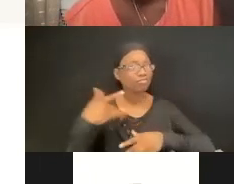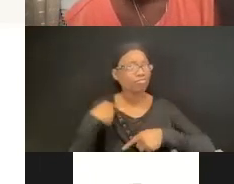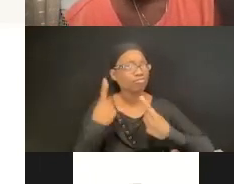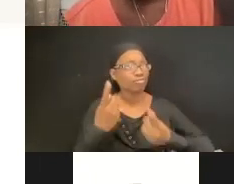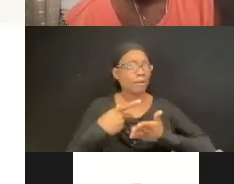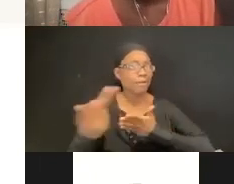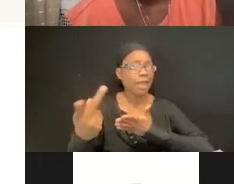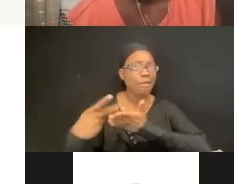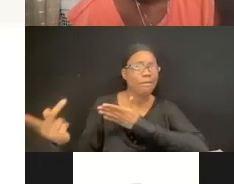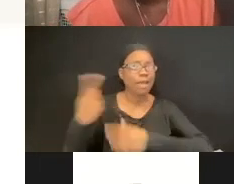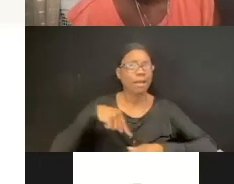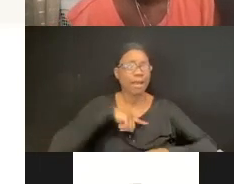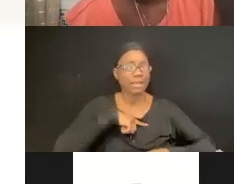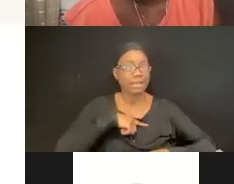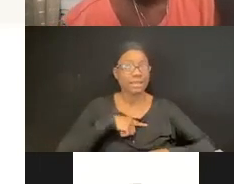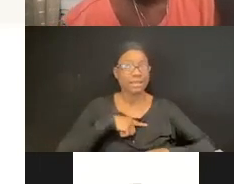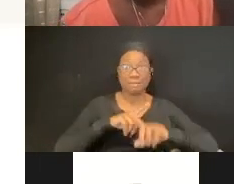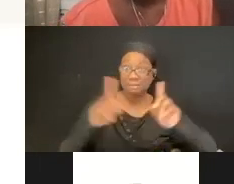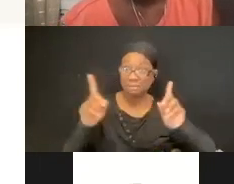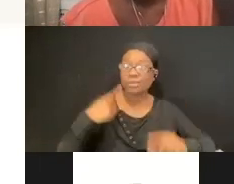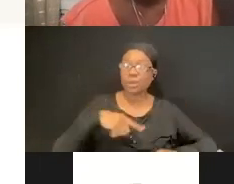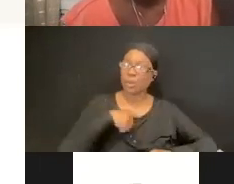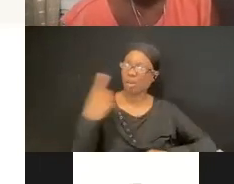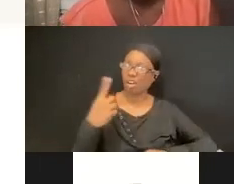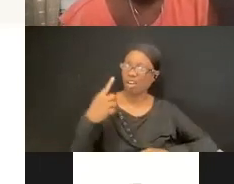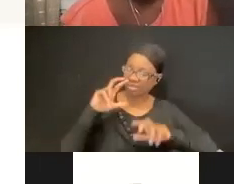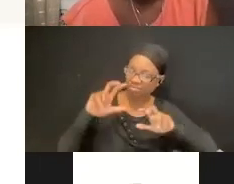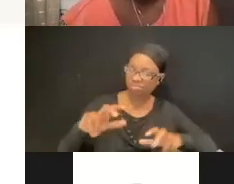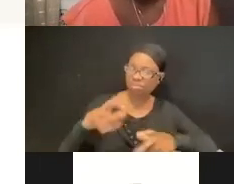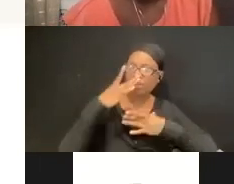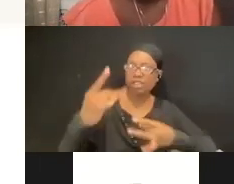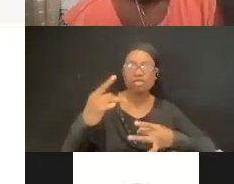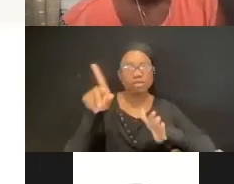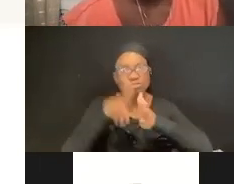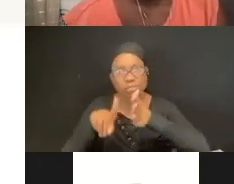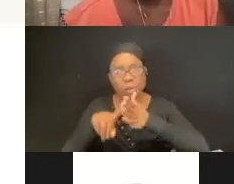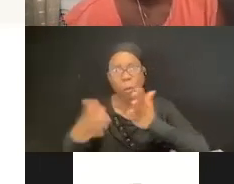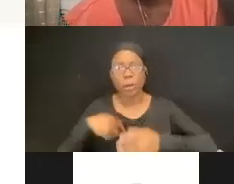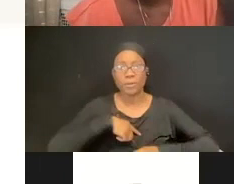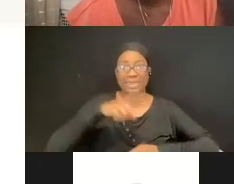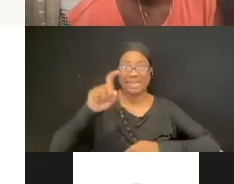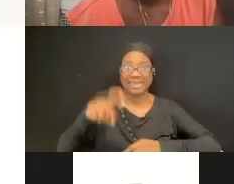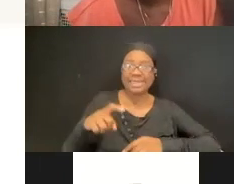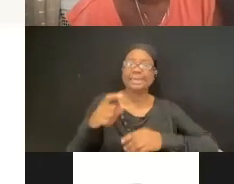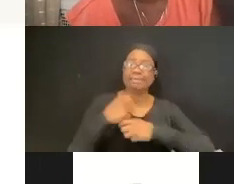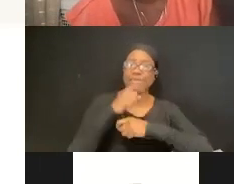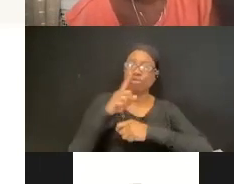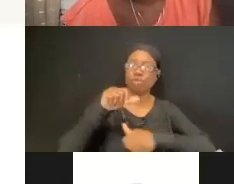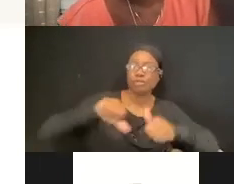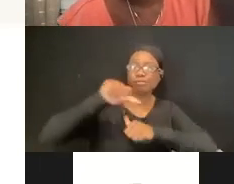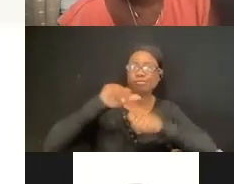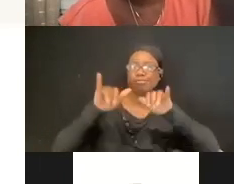have what we need and that we keep each other safe outside of what the state may have to offer. And so we need systems